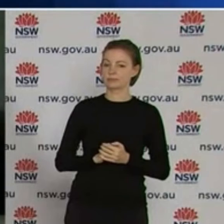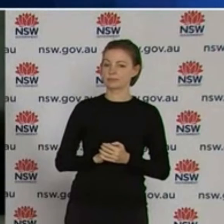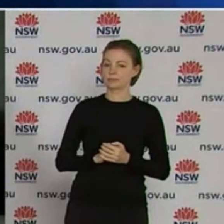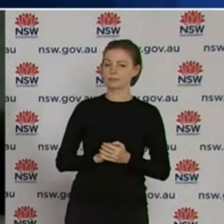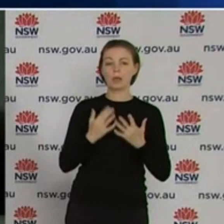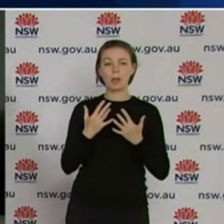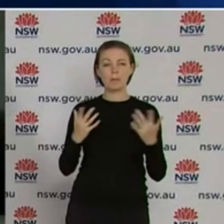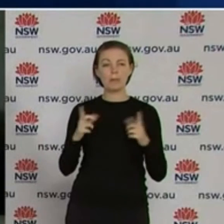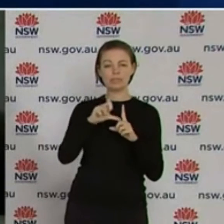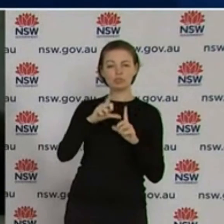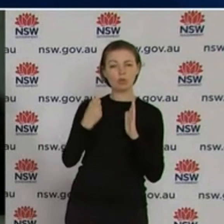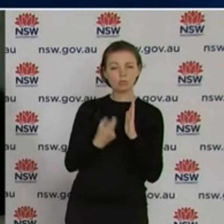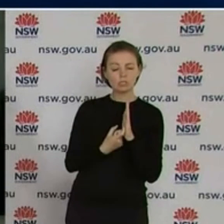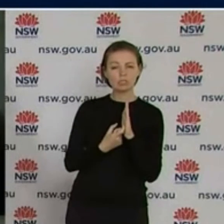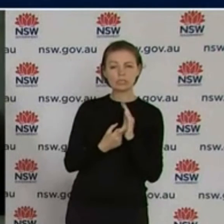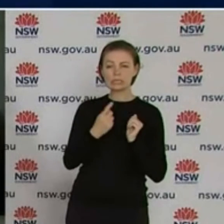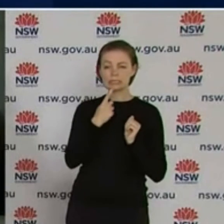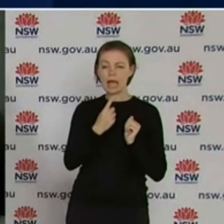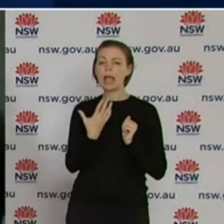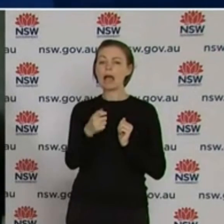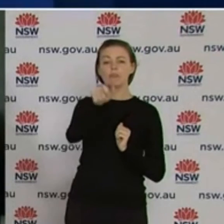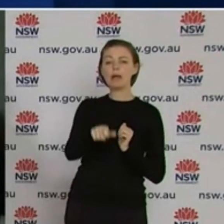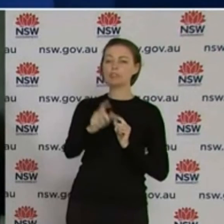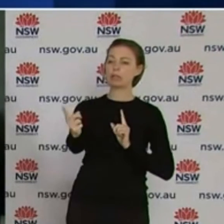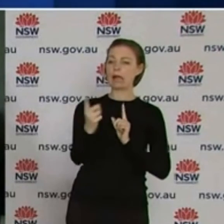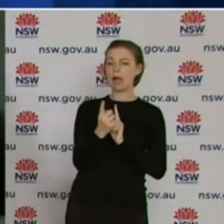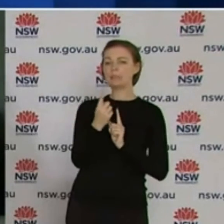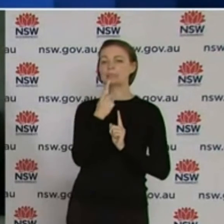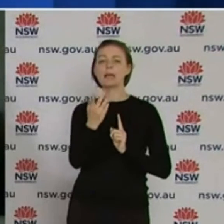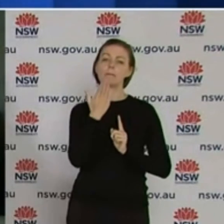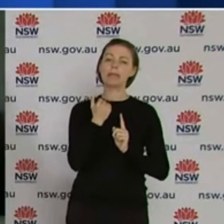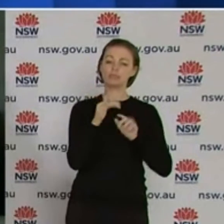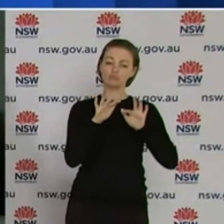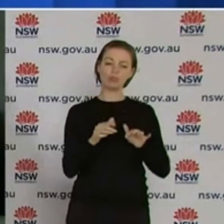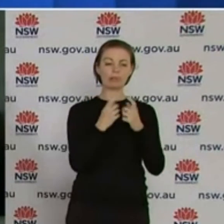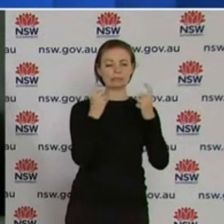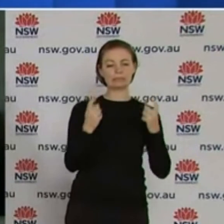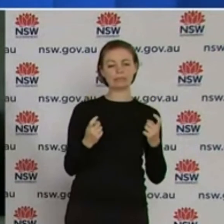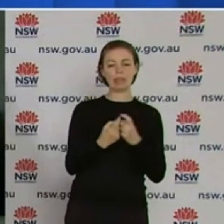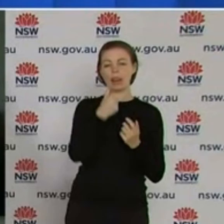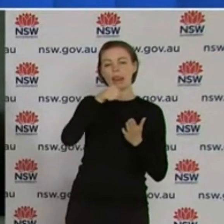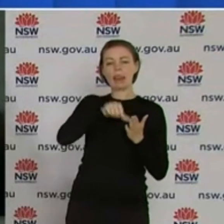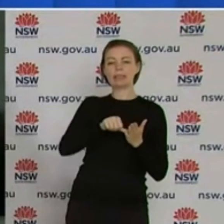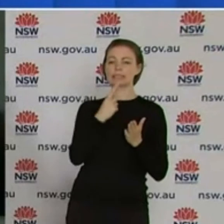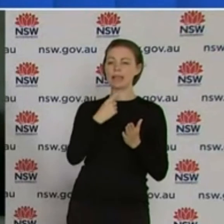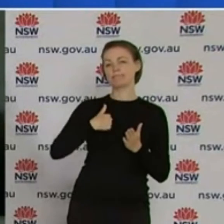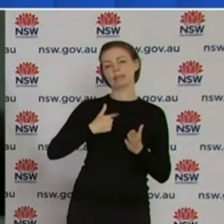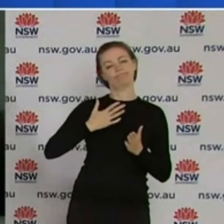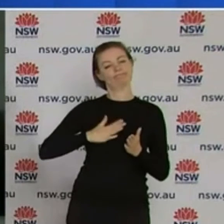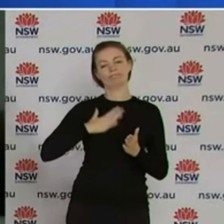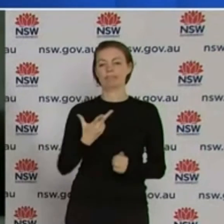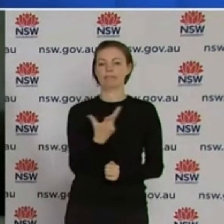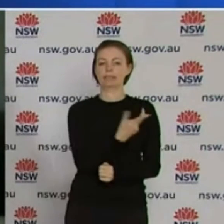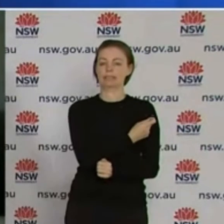for a medical exemption, but there obviously aren't many conditions that doctors can provide that for. What is your advice to doctors trying to manage this, and what do you say to the